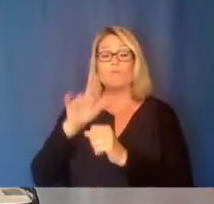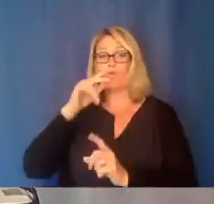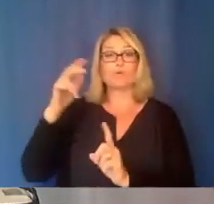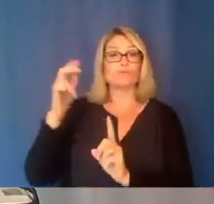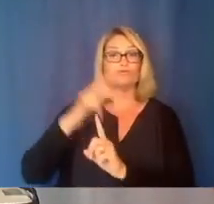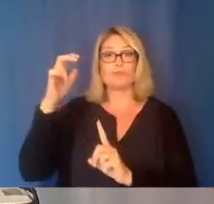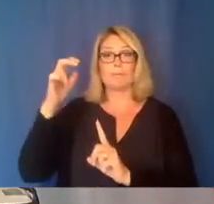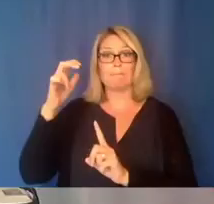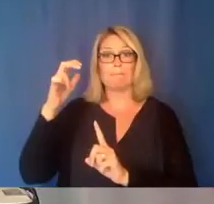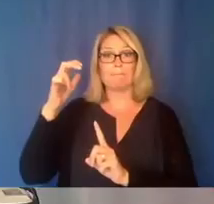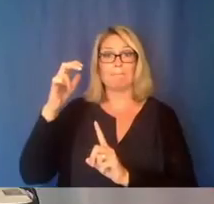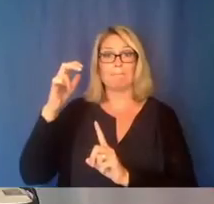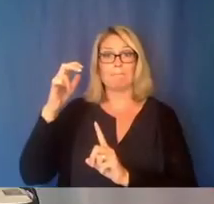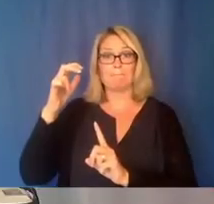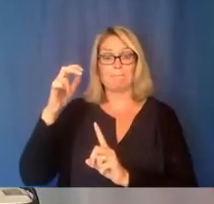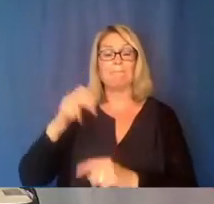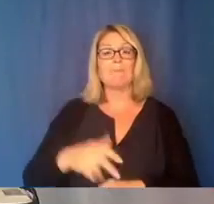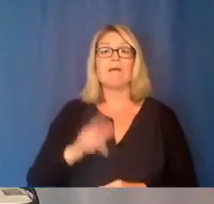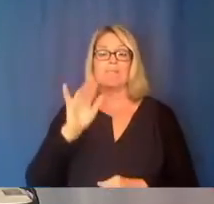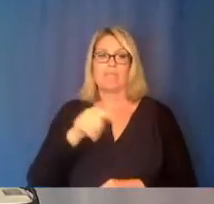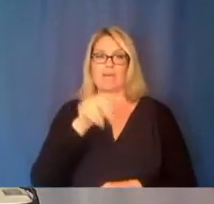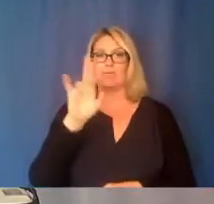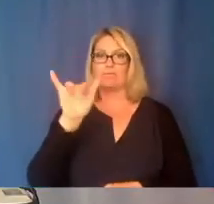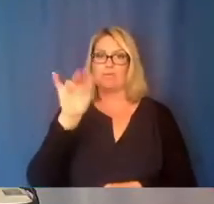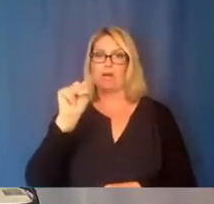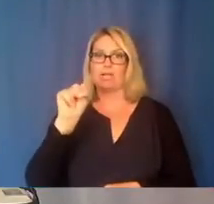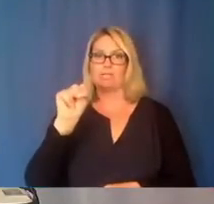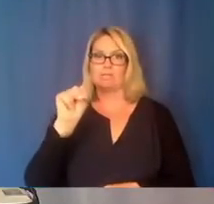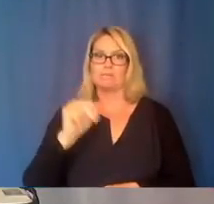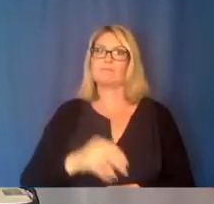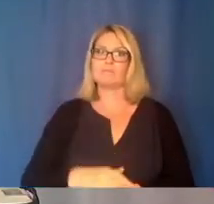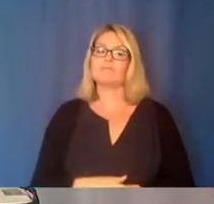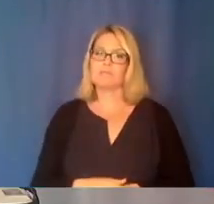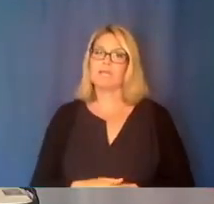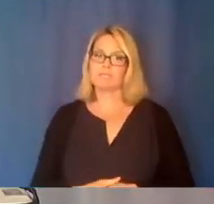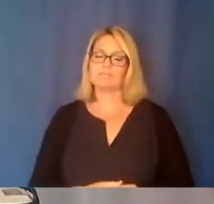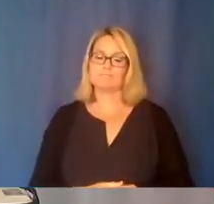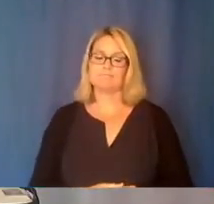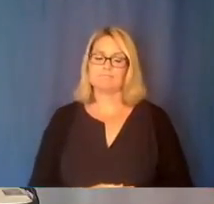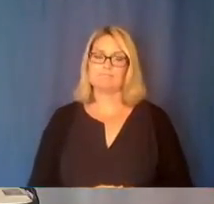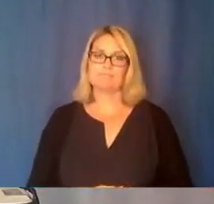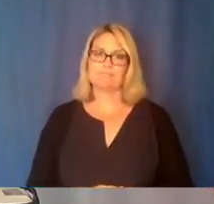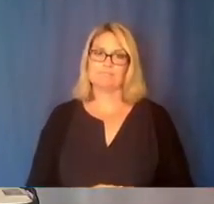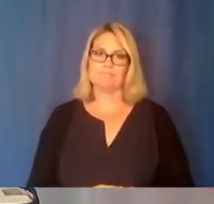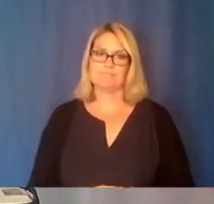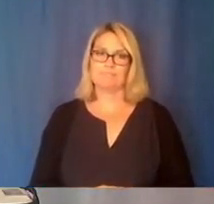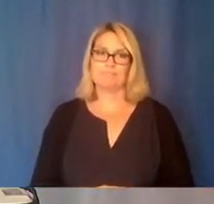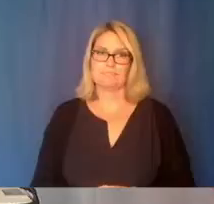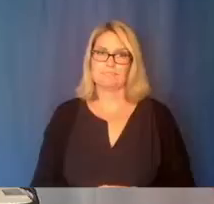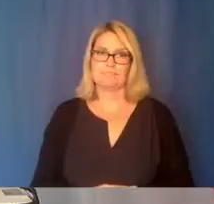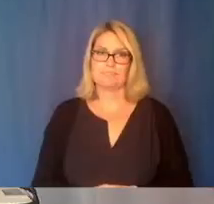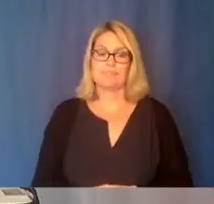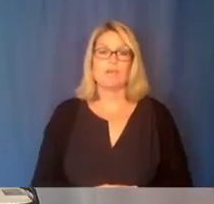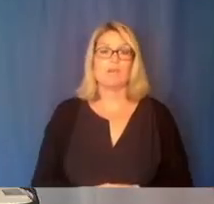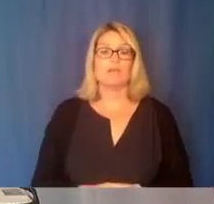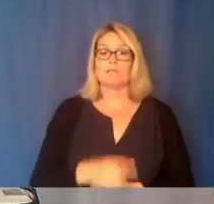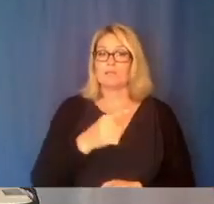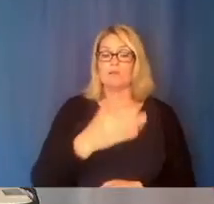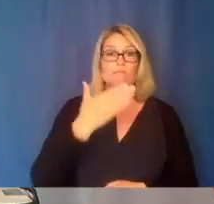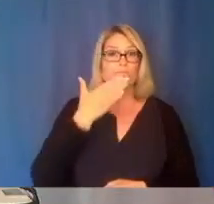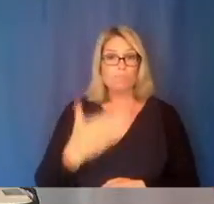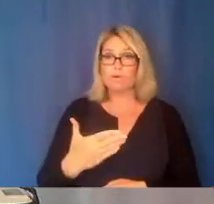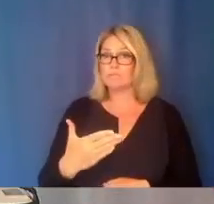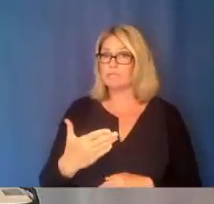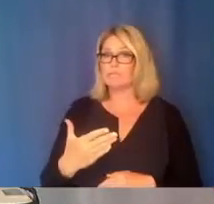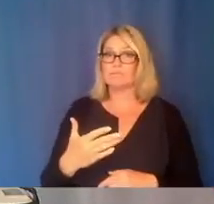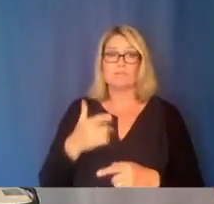Edward Island, that his head would deserve to wear it as much as anybody's. And the way they've been able to adapt under